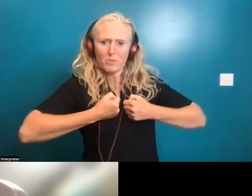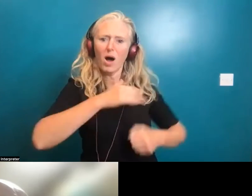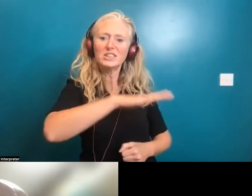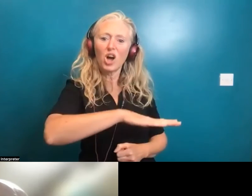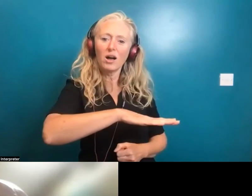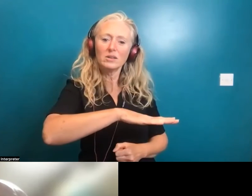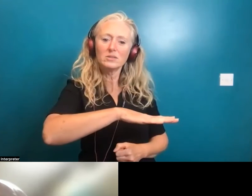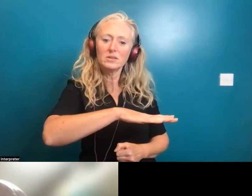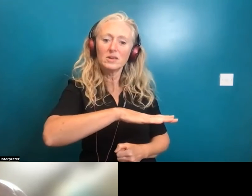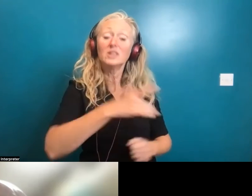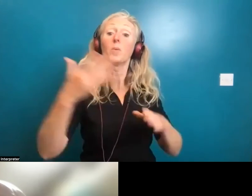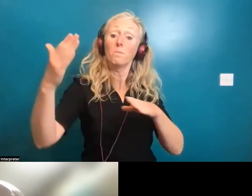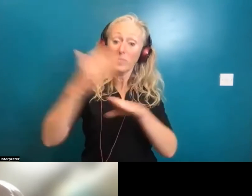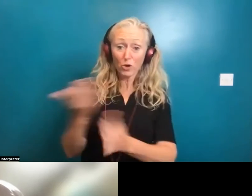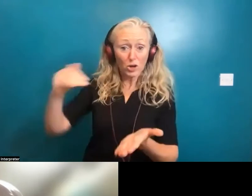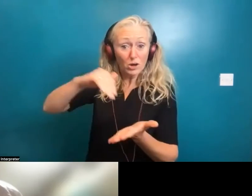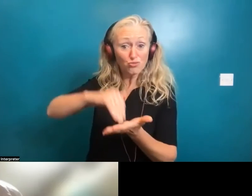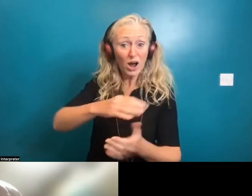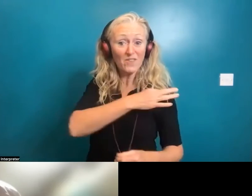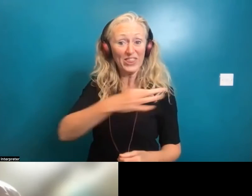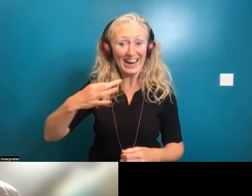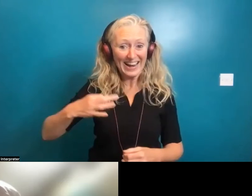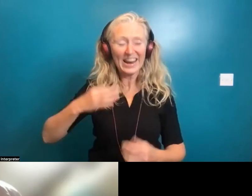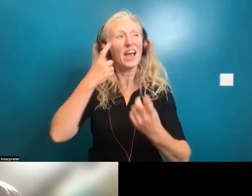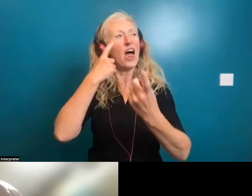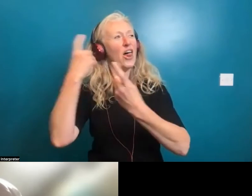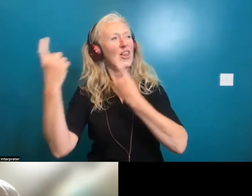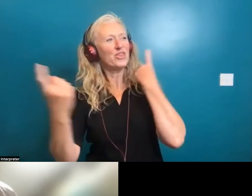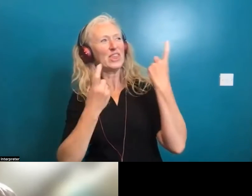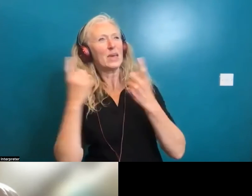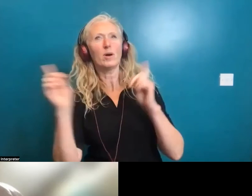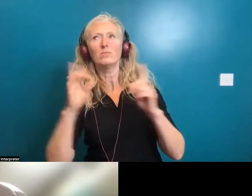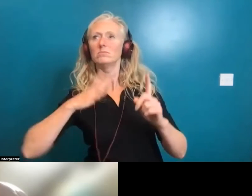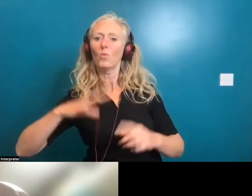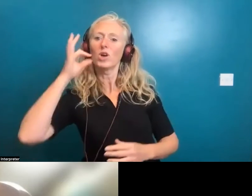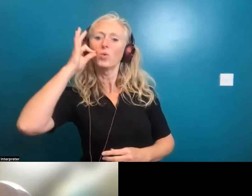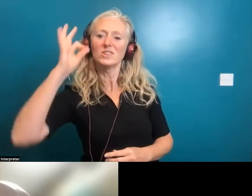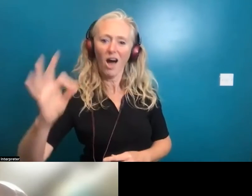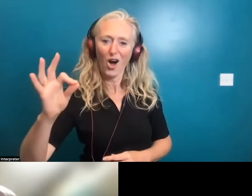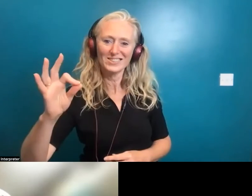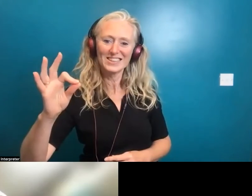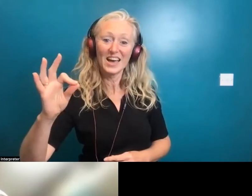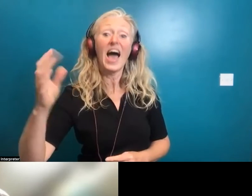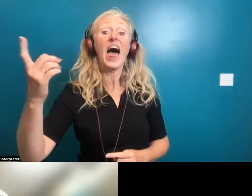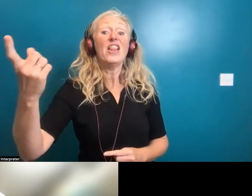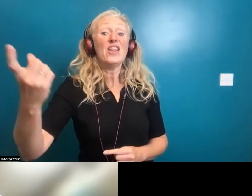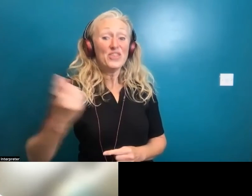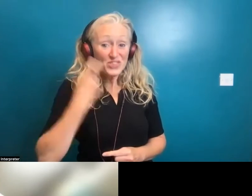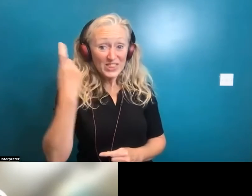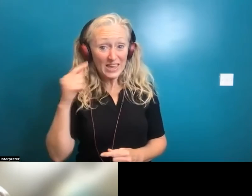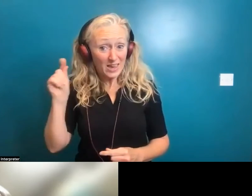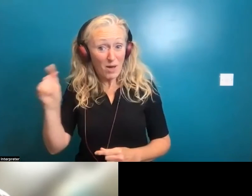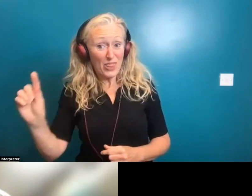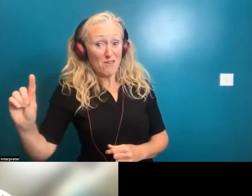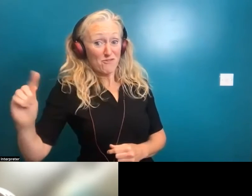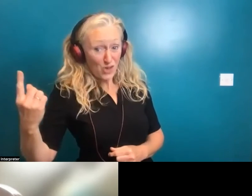And I think actually coming with those questions in mind, having thought about it a bit, is actually very helpful, because it allows me to be a lot more